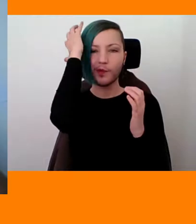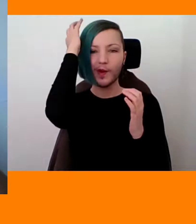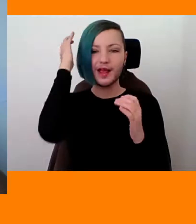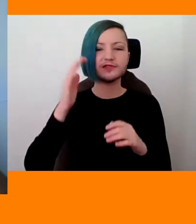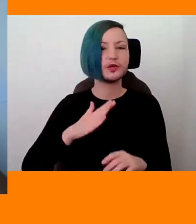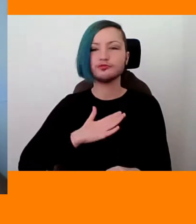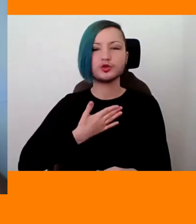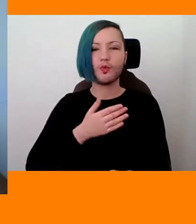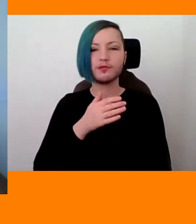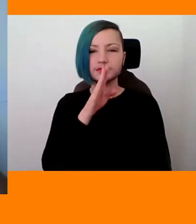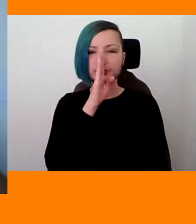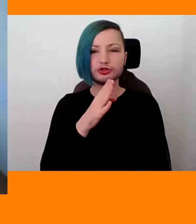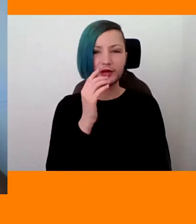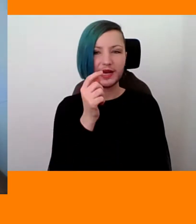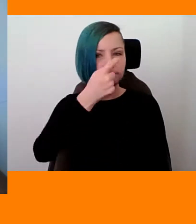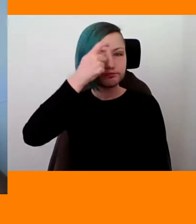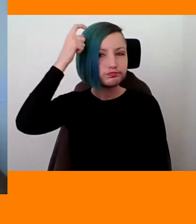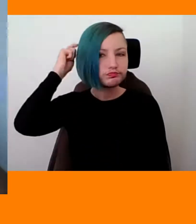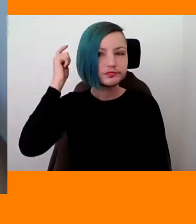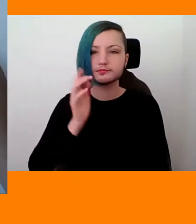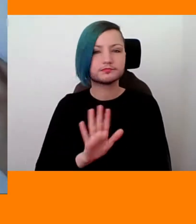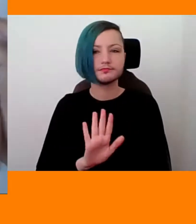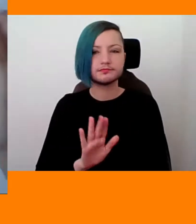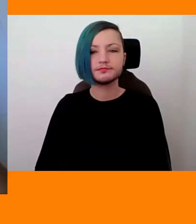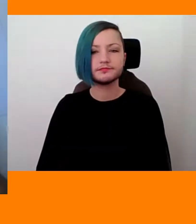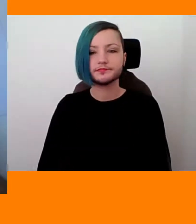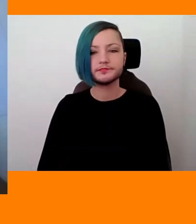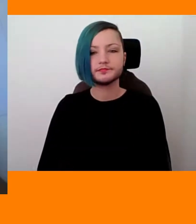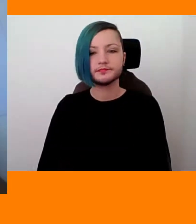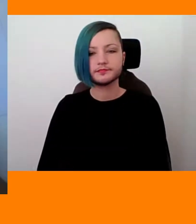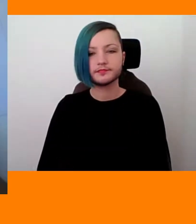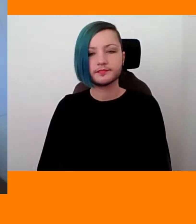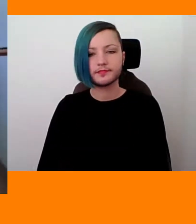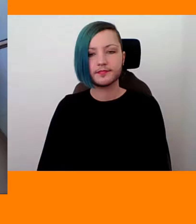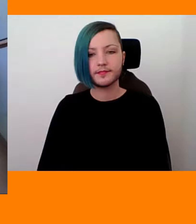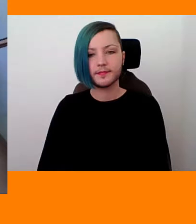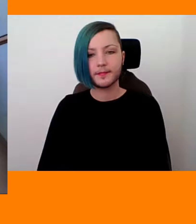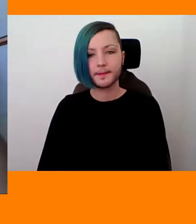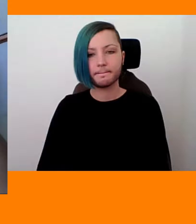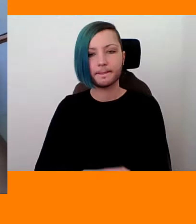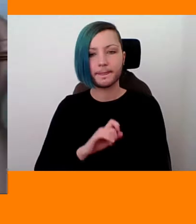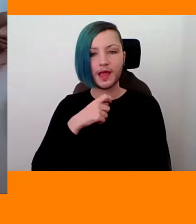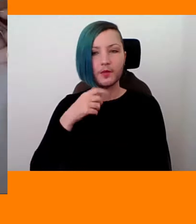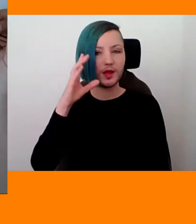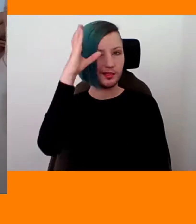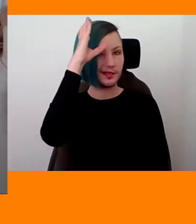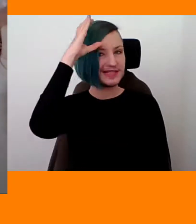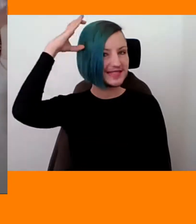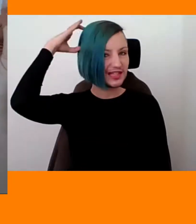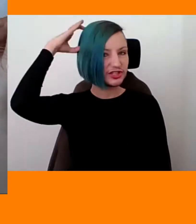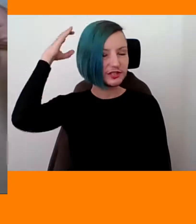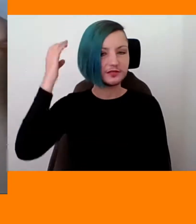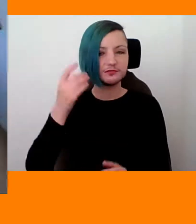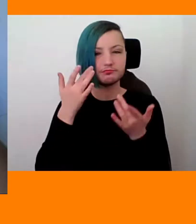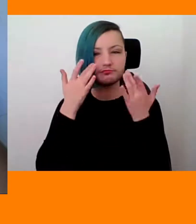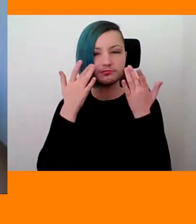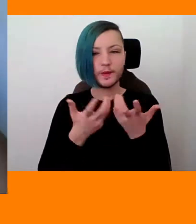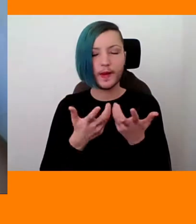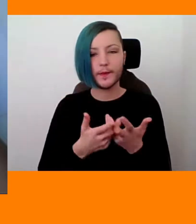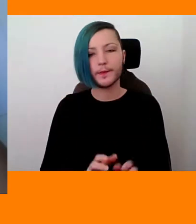these lines straight like we did with the last two examples. I'm going to do this section here, and I'm going to show you how to do